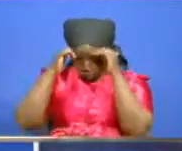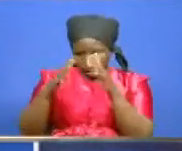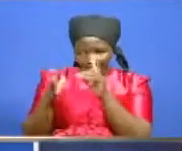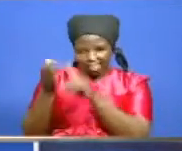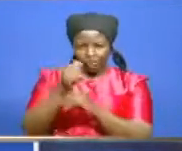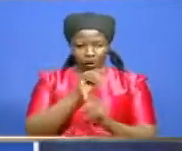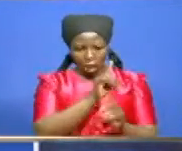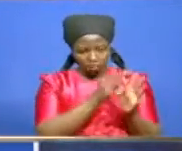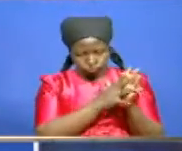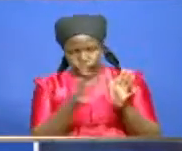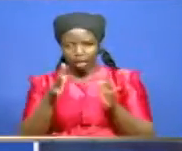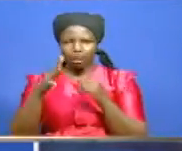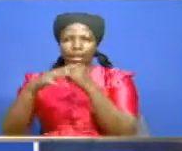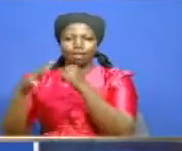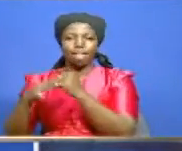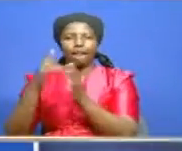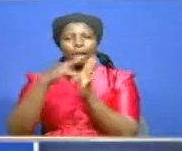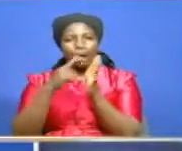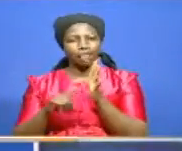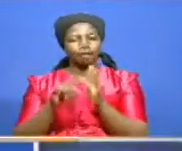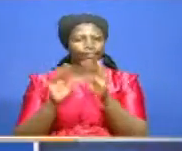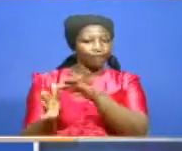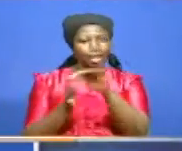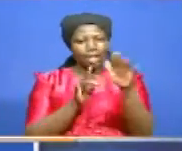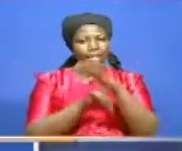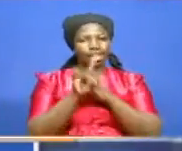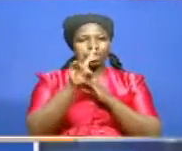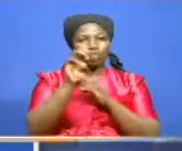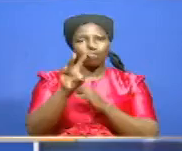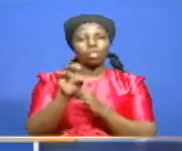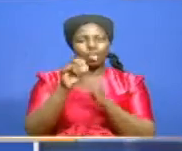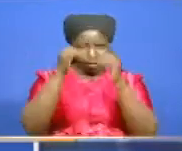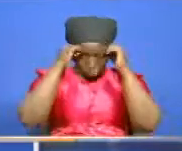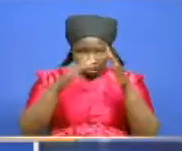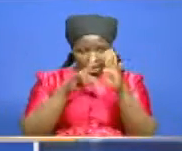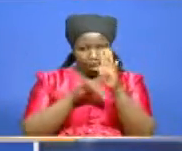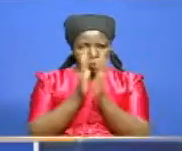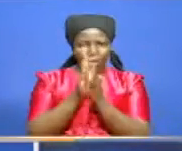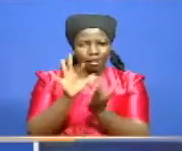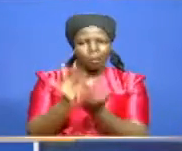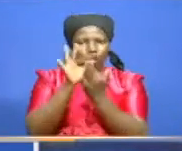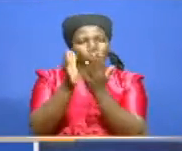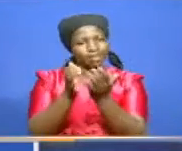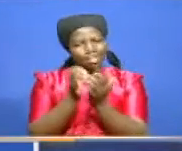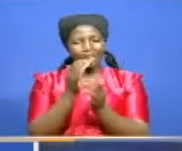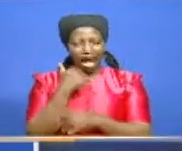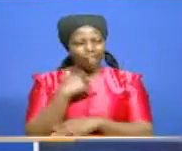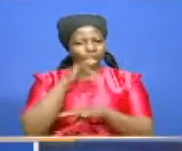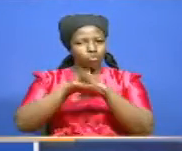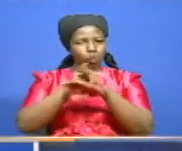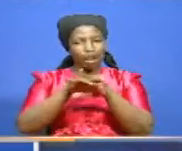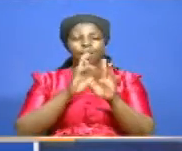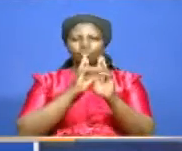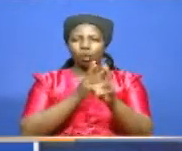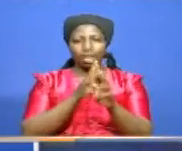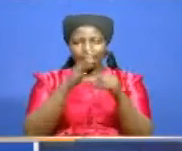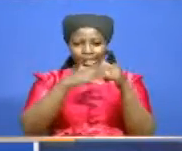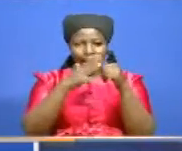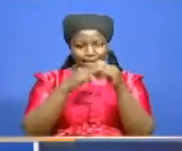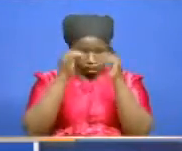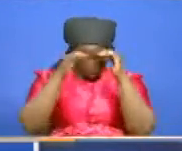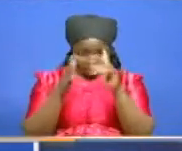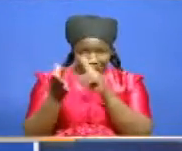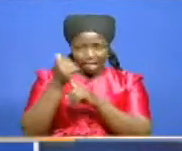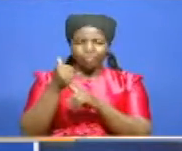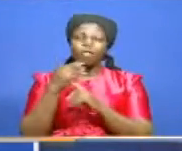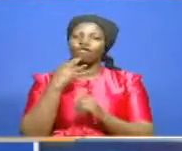marks in the exams. In 2020, candidates with special needs also posted encouraging results. 9 candidates garnered 400